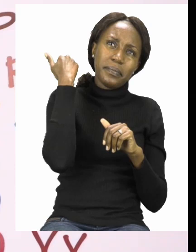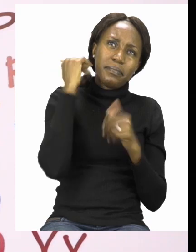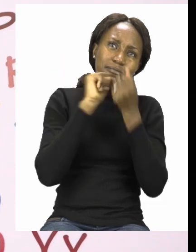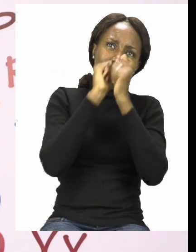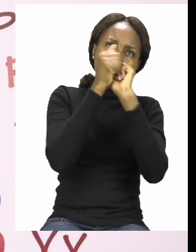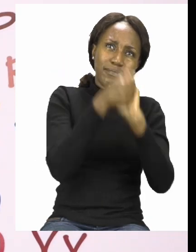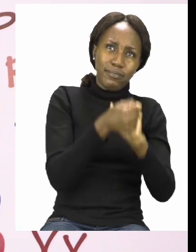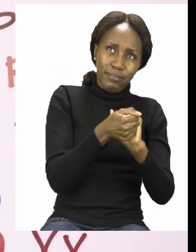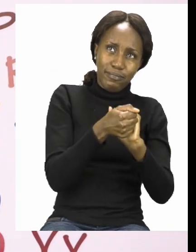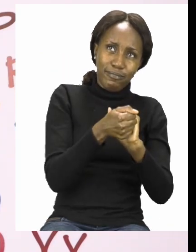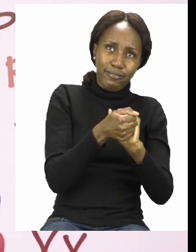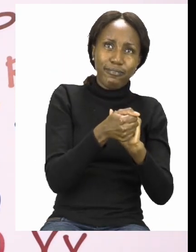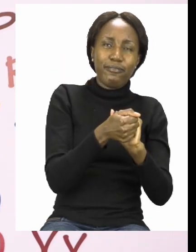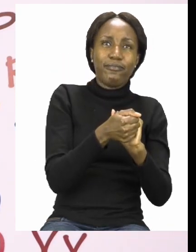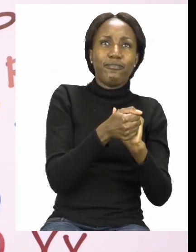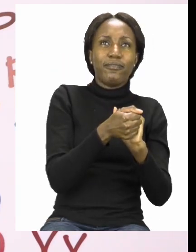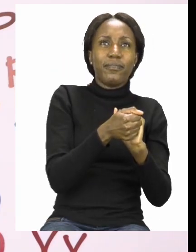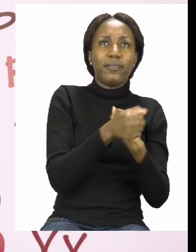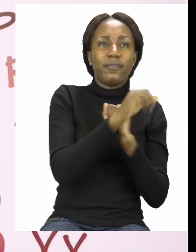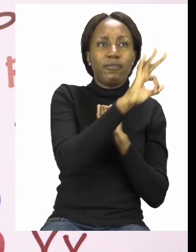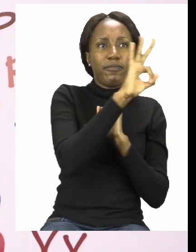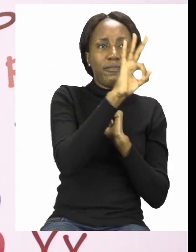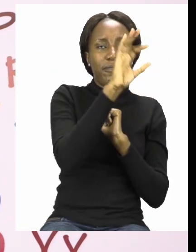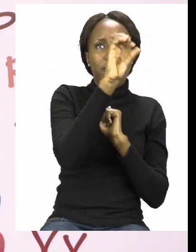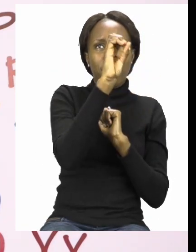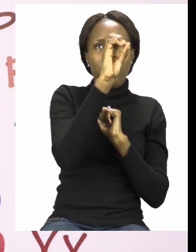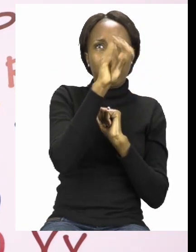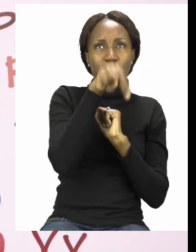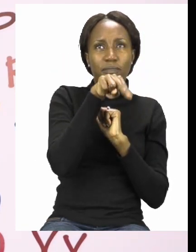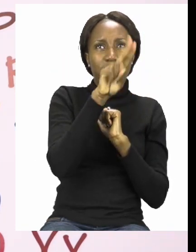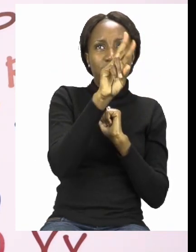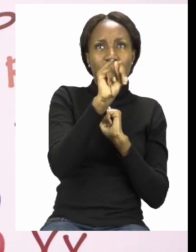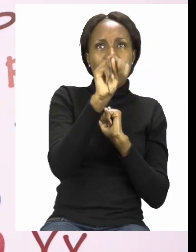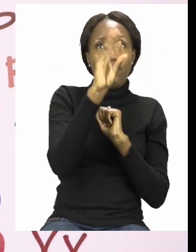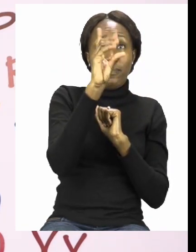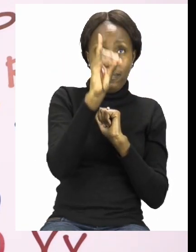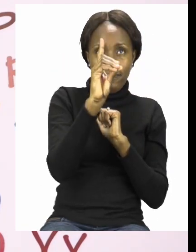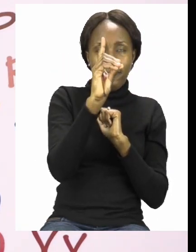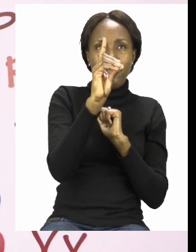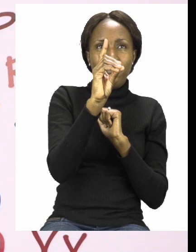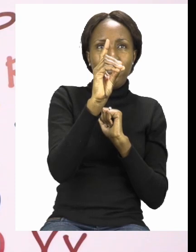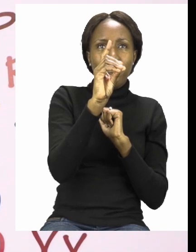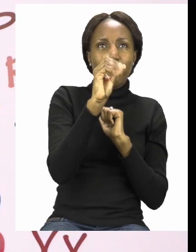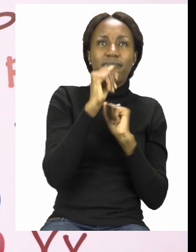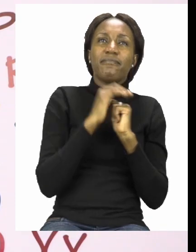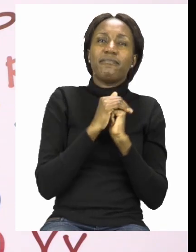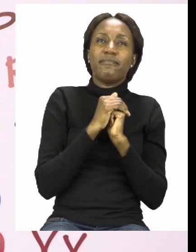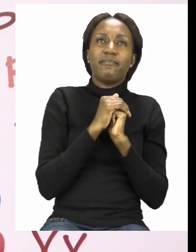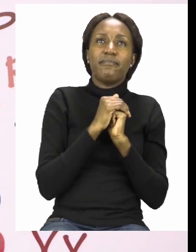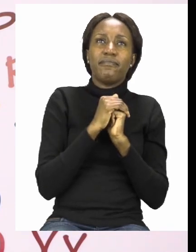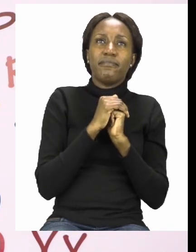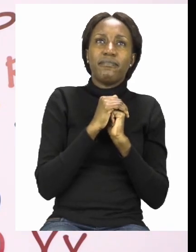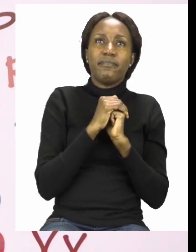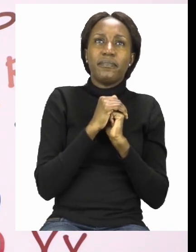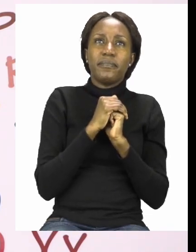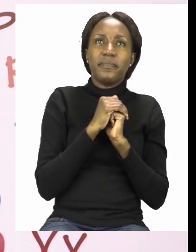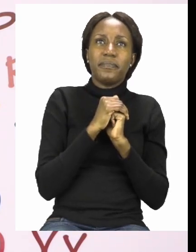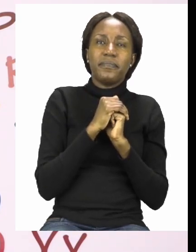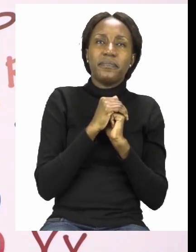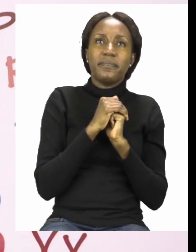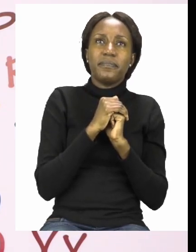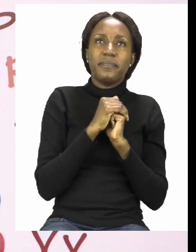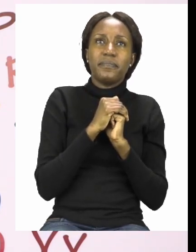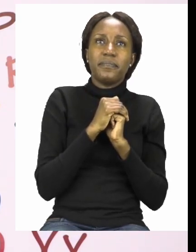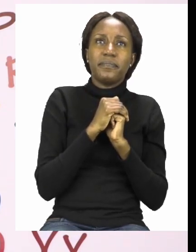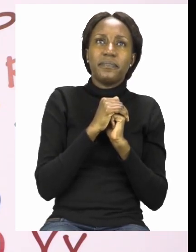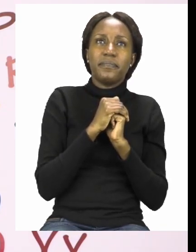say I found the pencil. So we're going to write the word found.